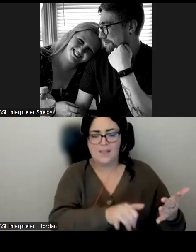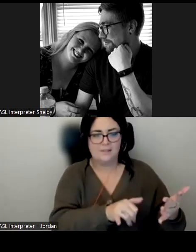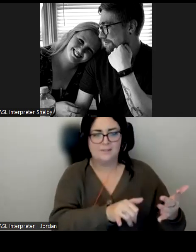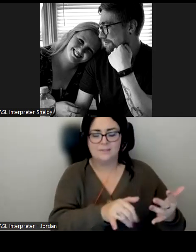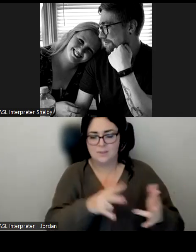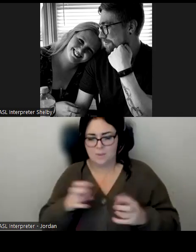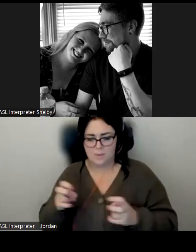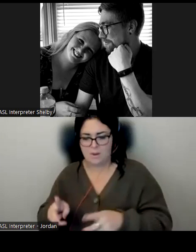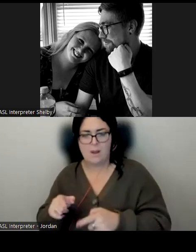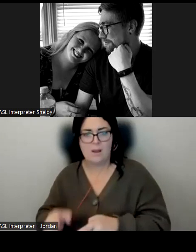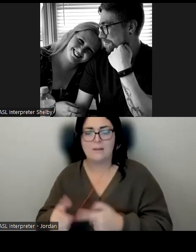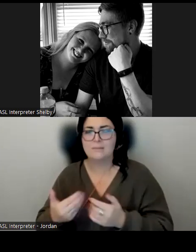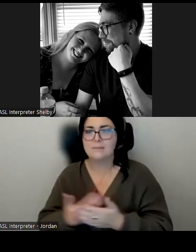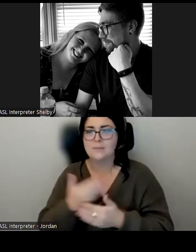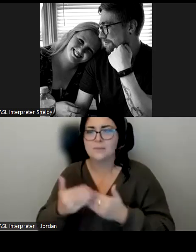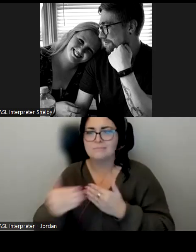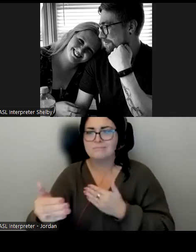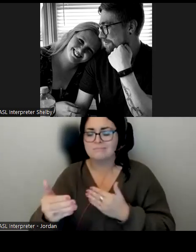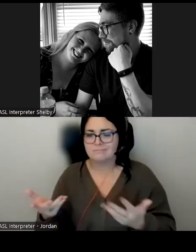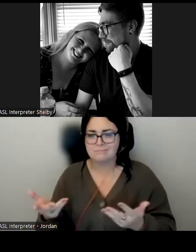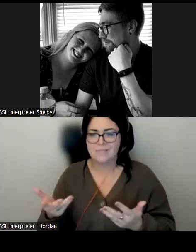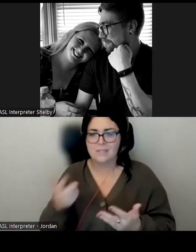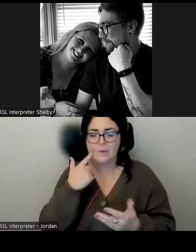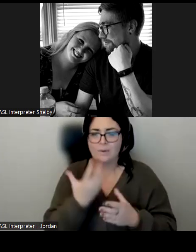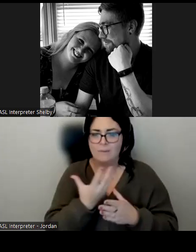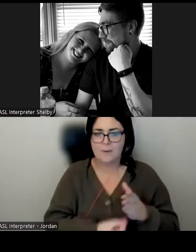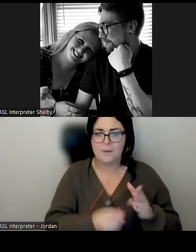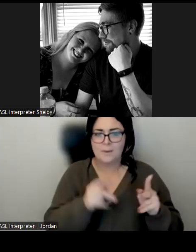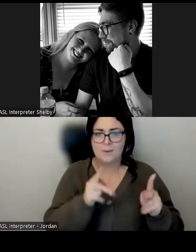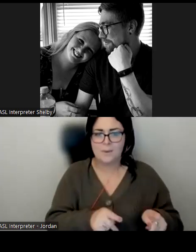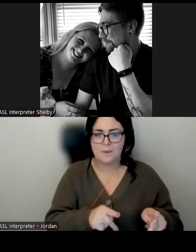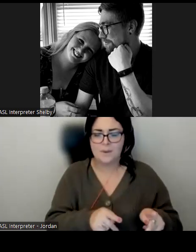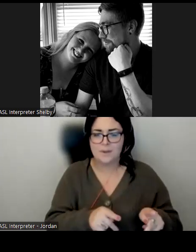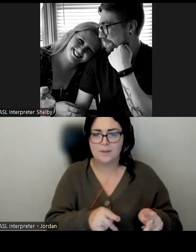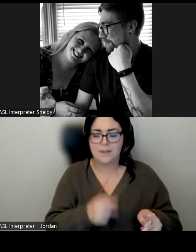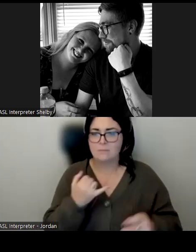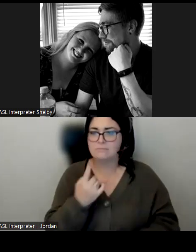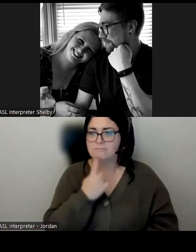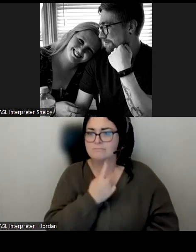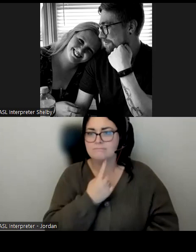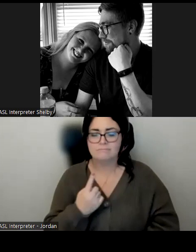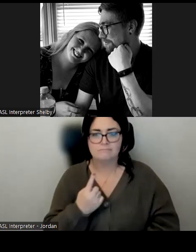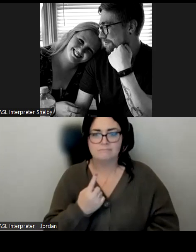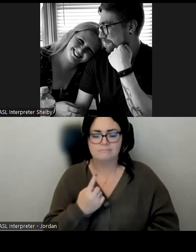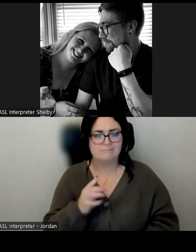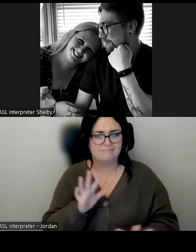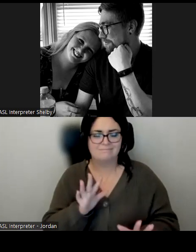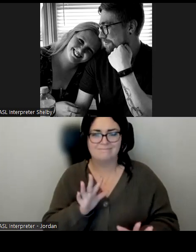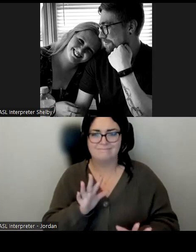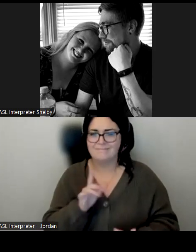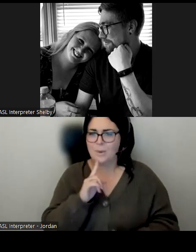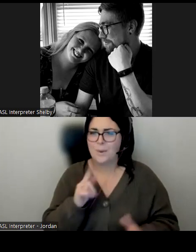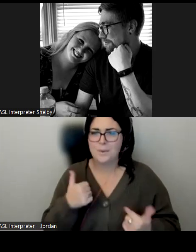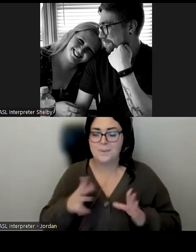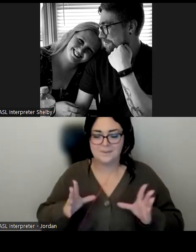right? If you're now, if you've lost your partner and now you're single, like how do you adjust to living that